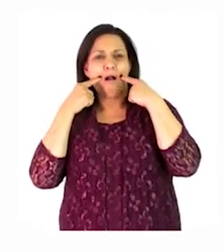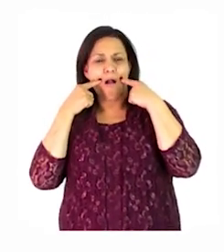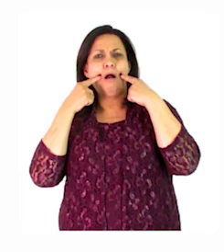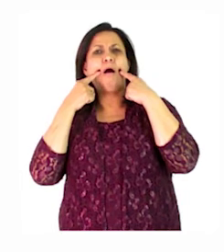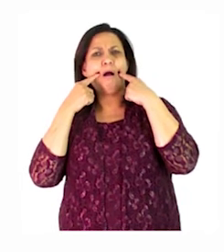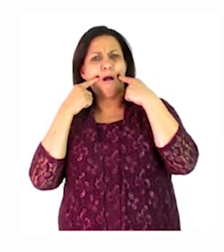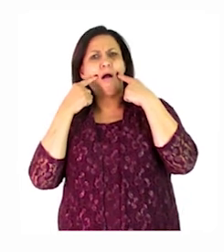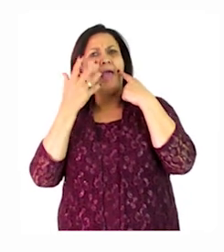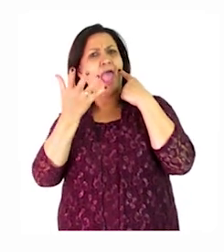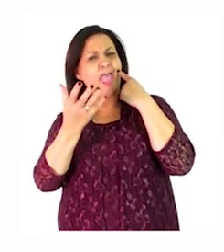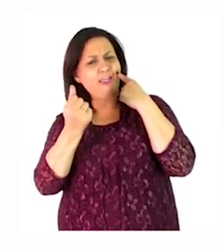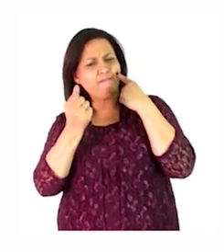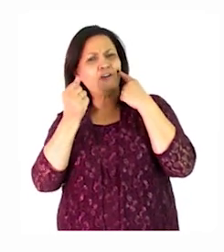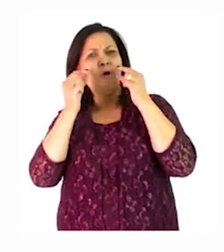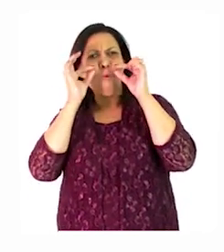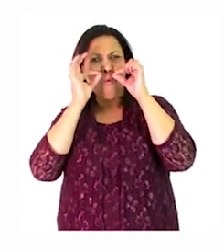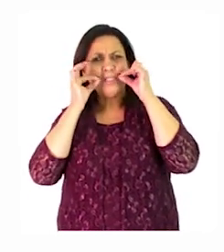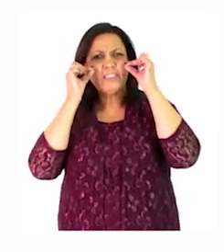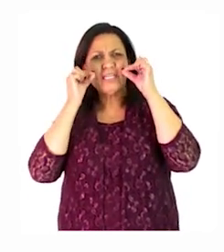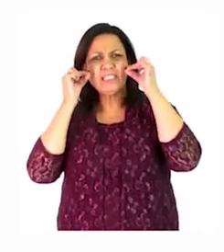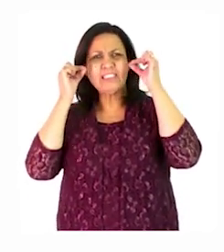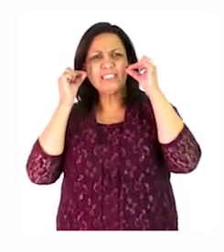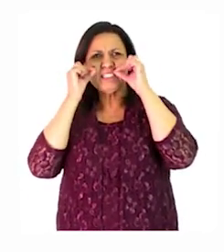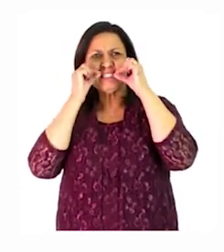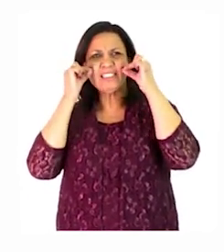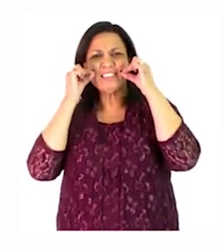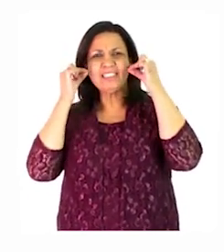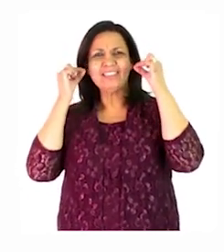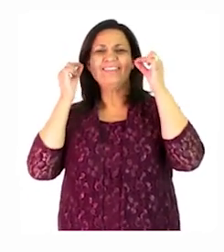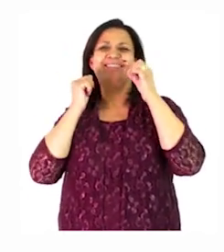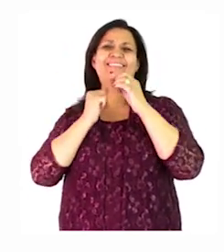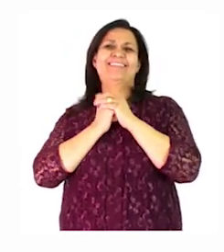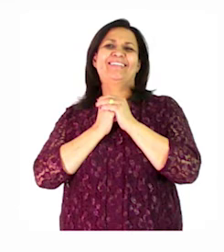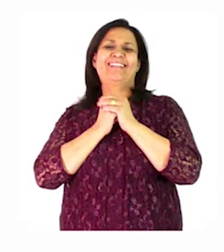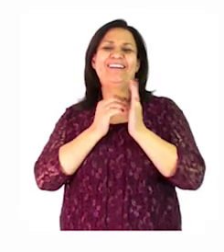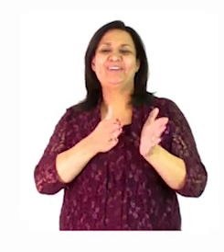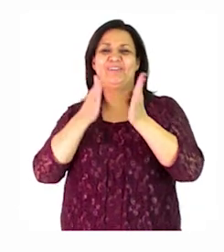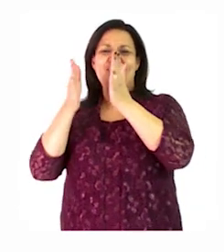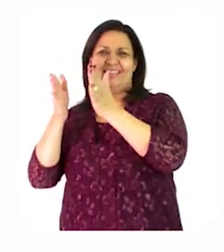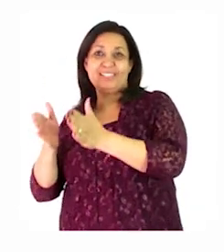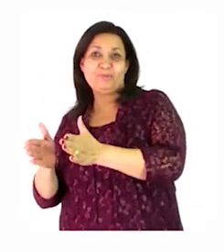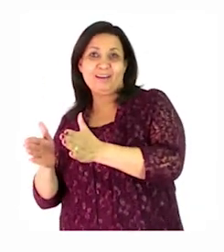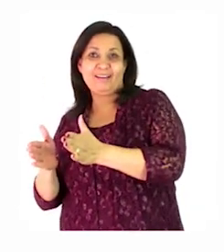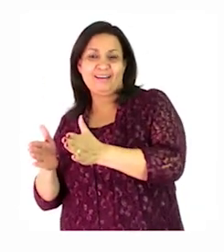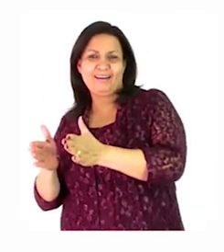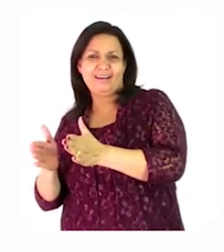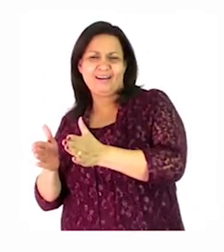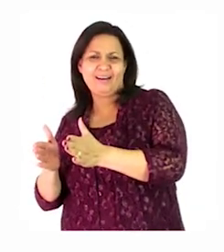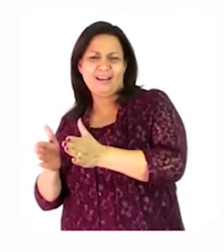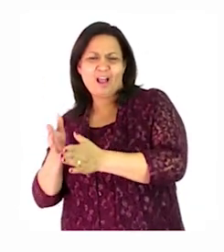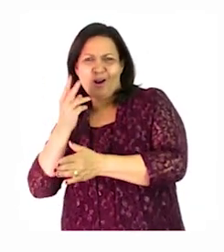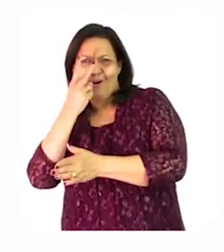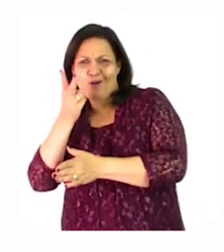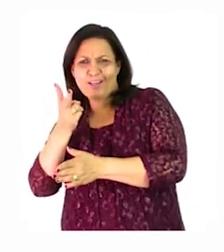has some whiskers. Now let's go to the next tiger. Look at